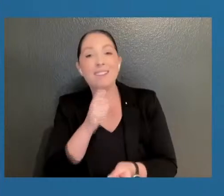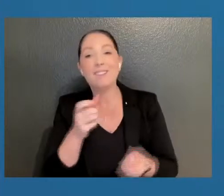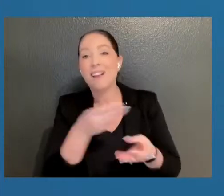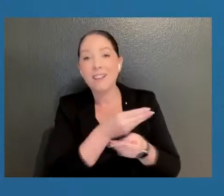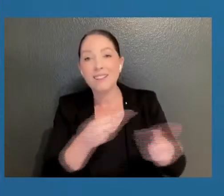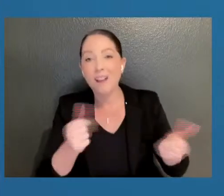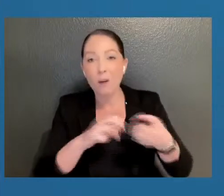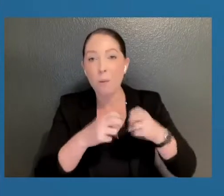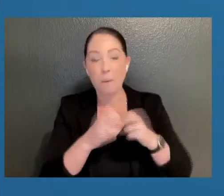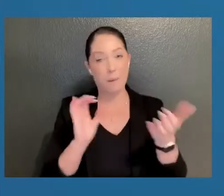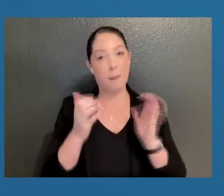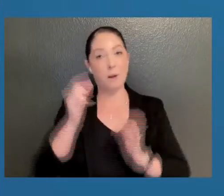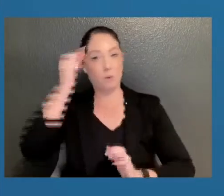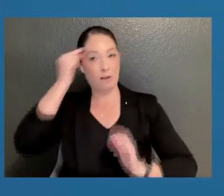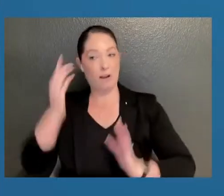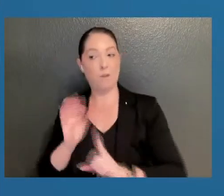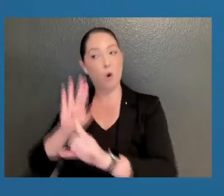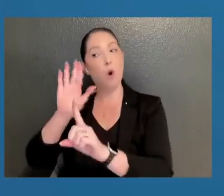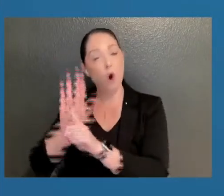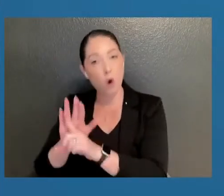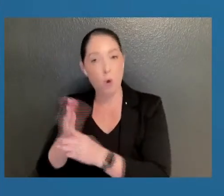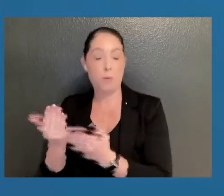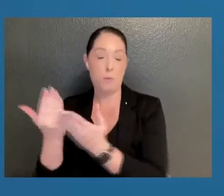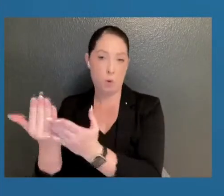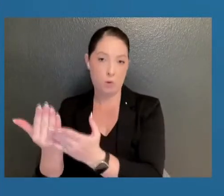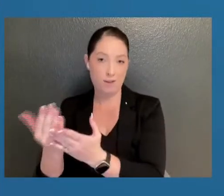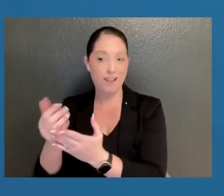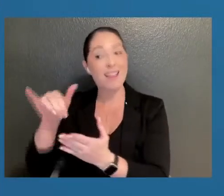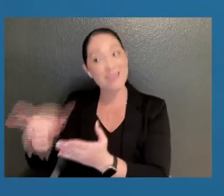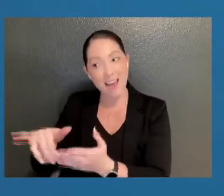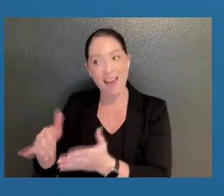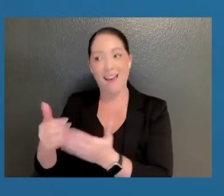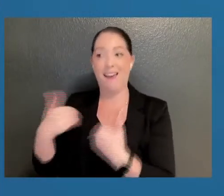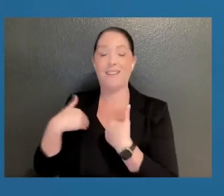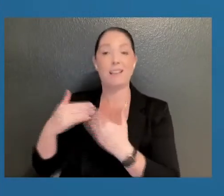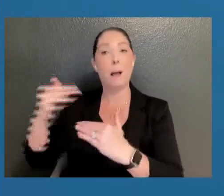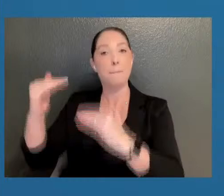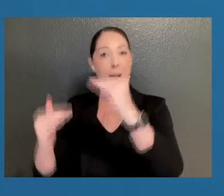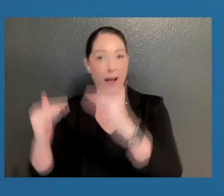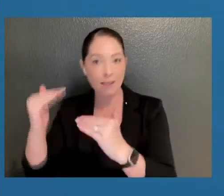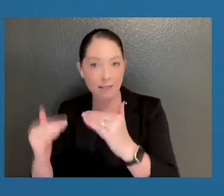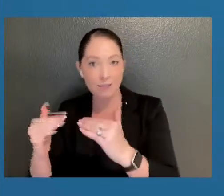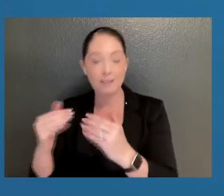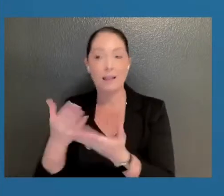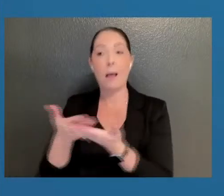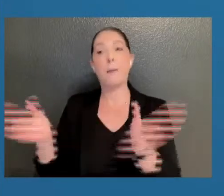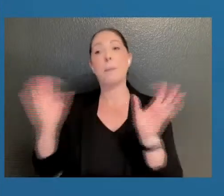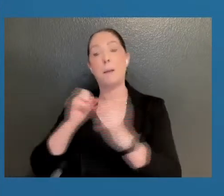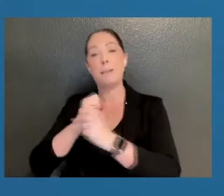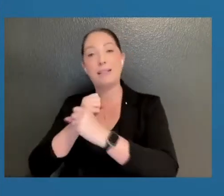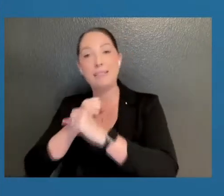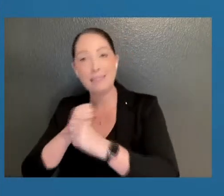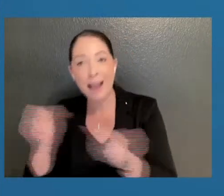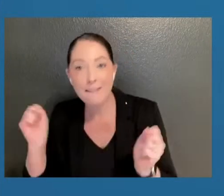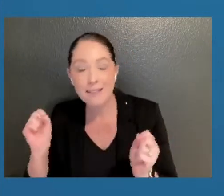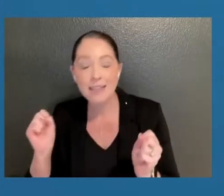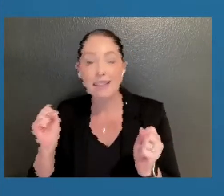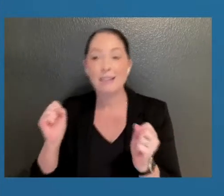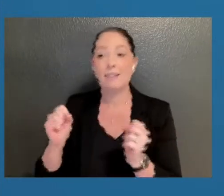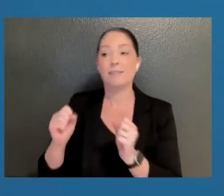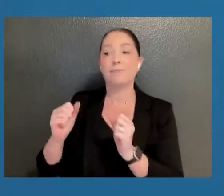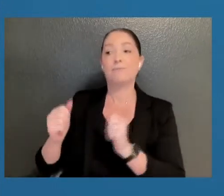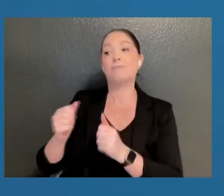which brings balance back to the system, ensures public safety, helps us address recidivism, and by the way, helps us get